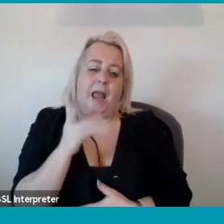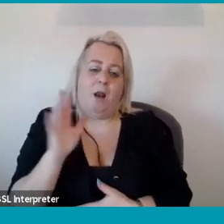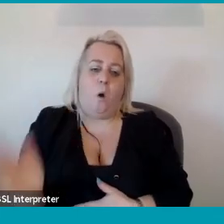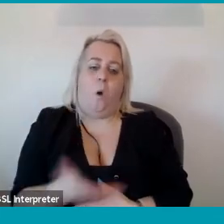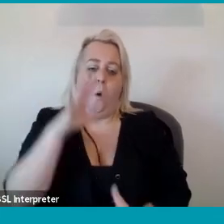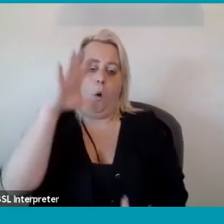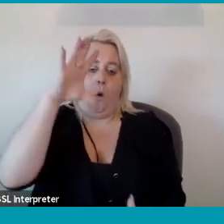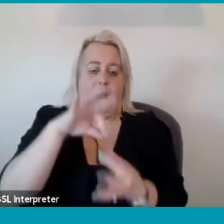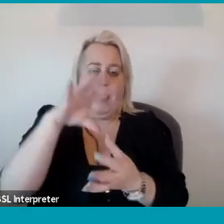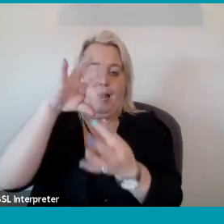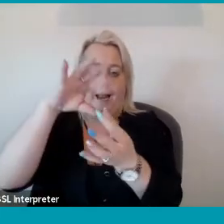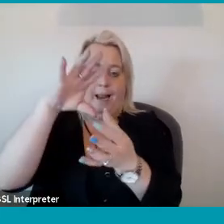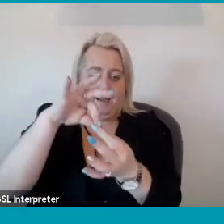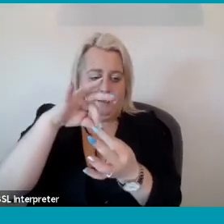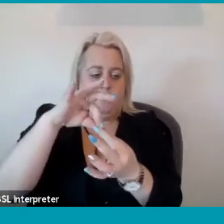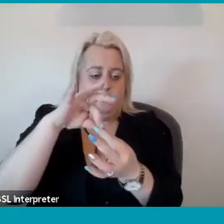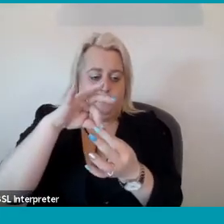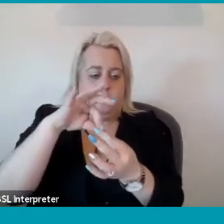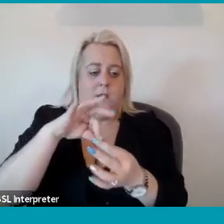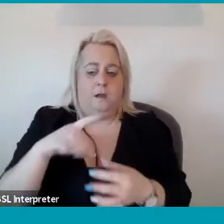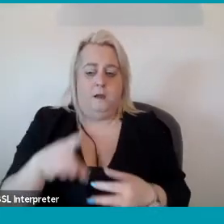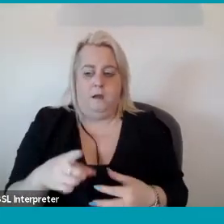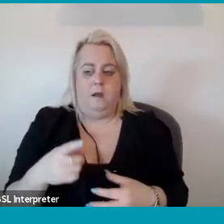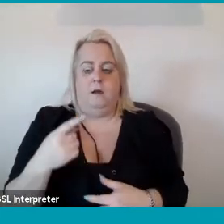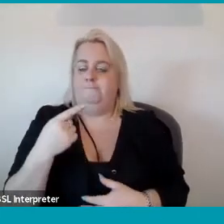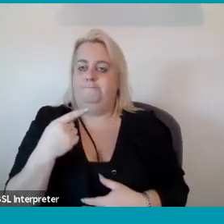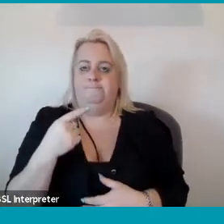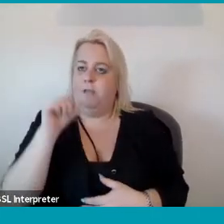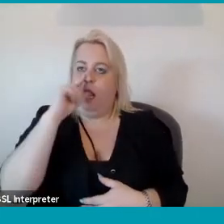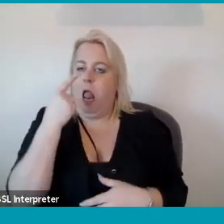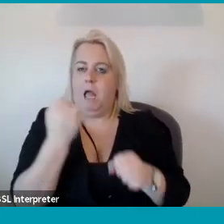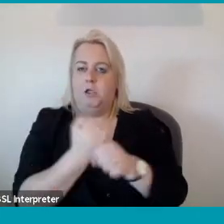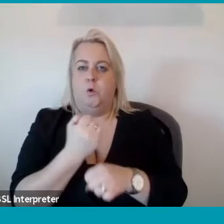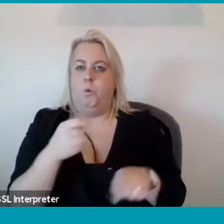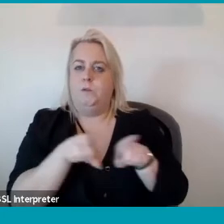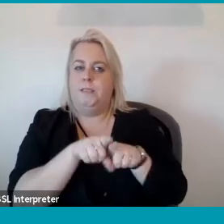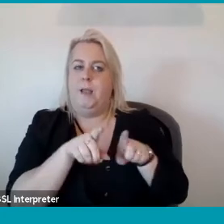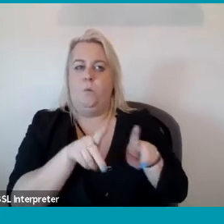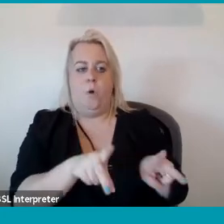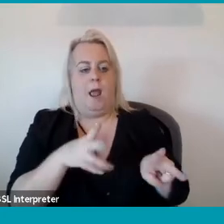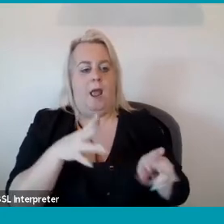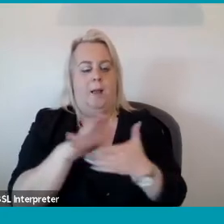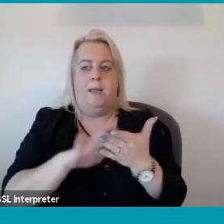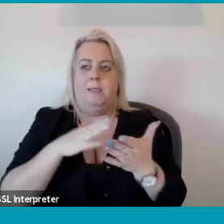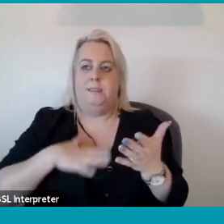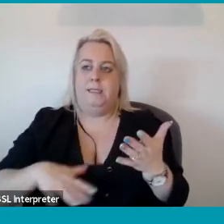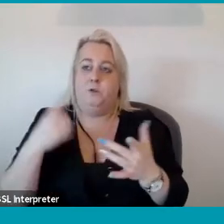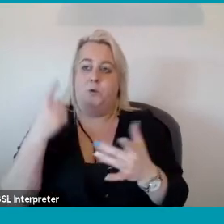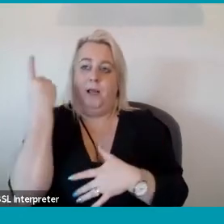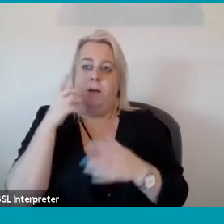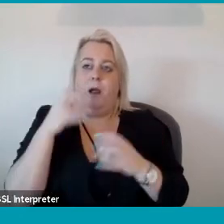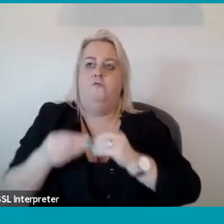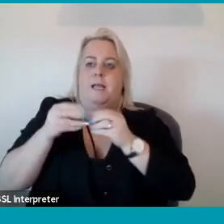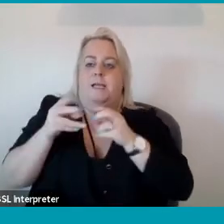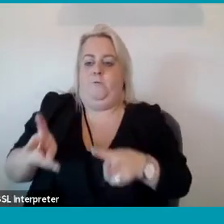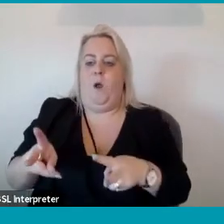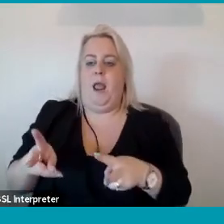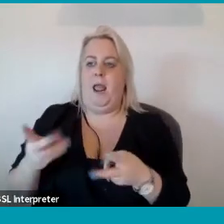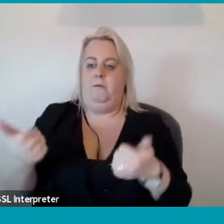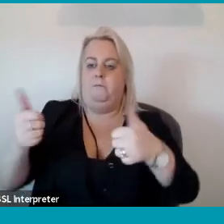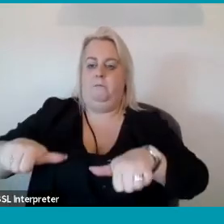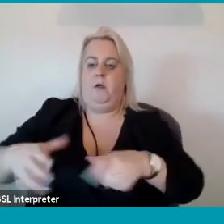in the conventional way, so I'm going to have to think creatively and do it differently. And that's also a skill that we have to learn.